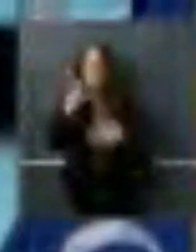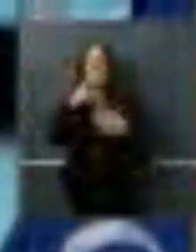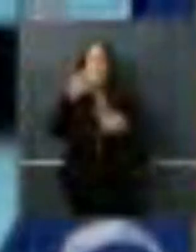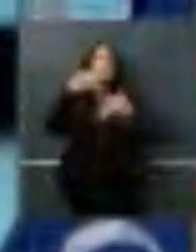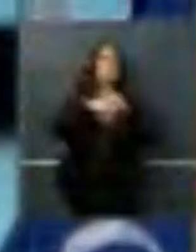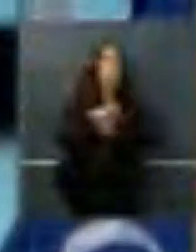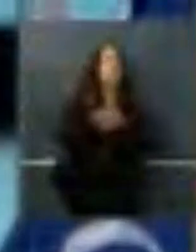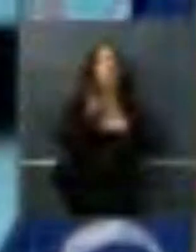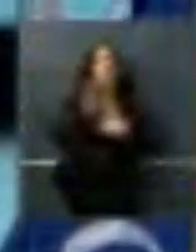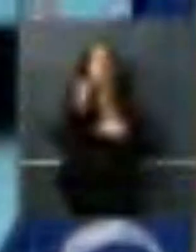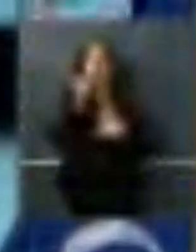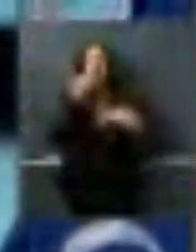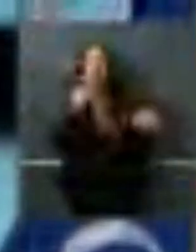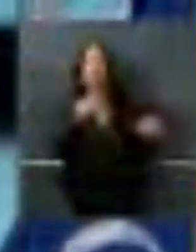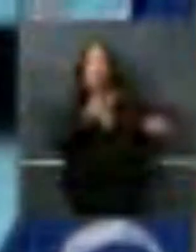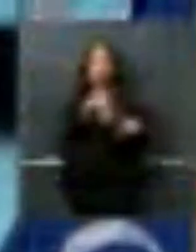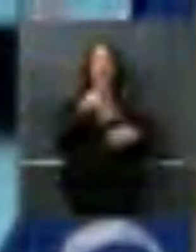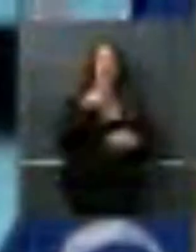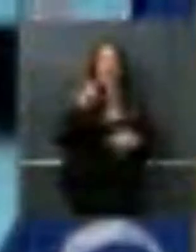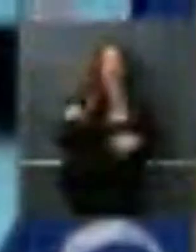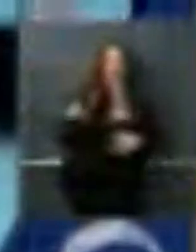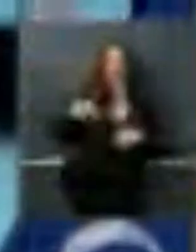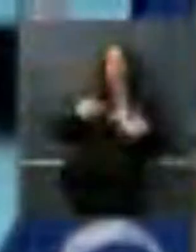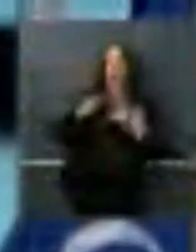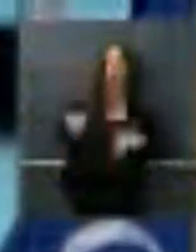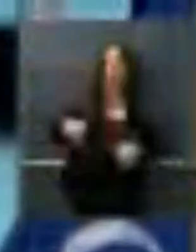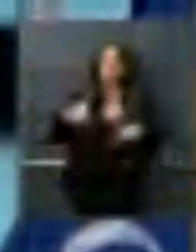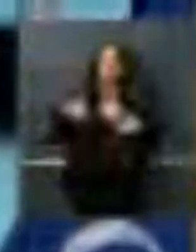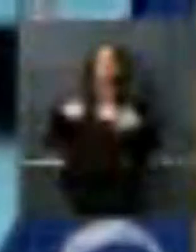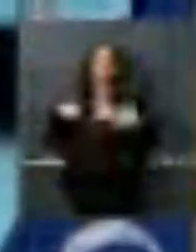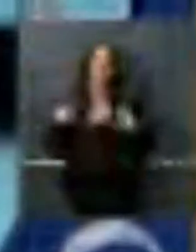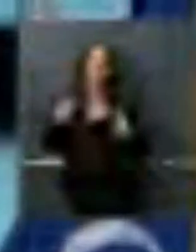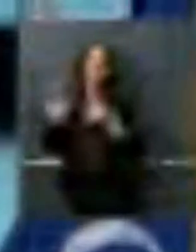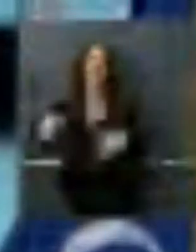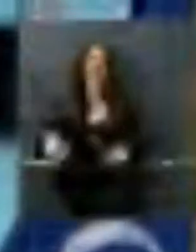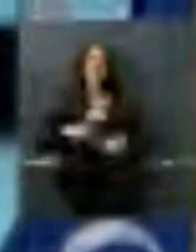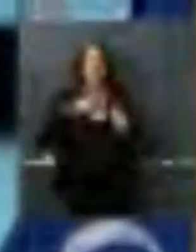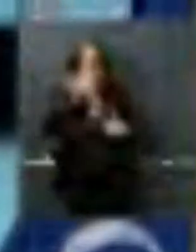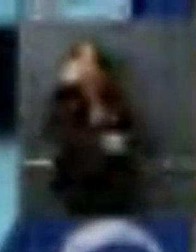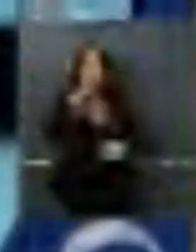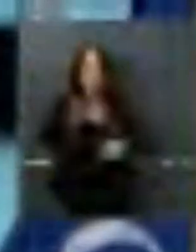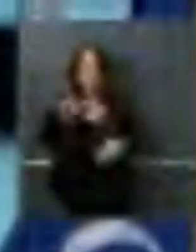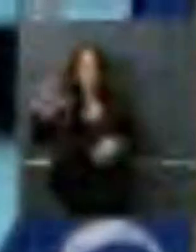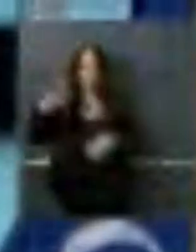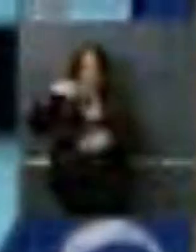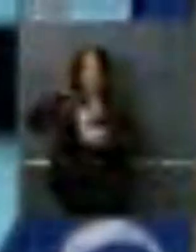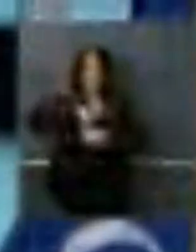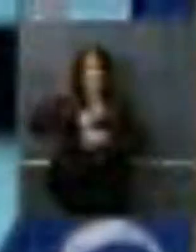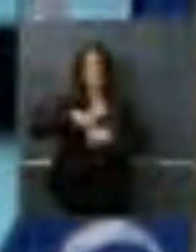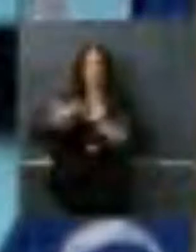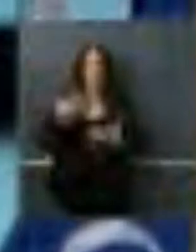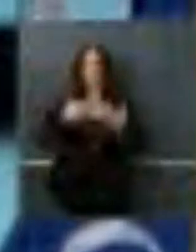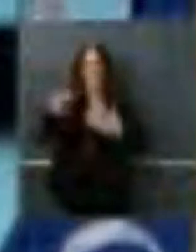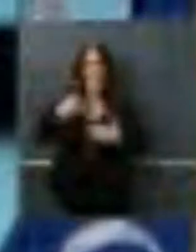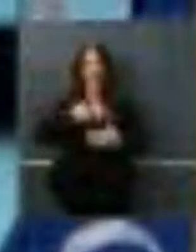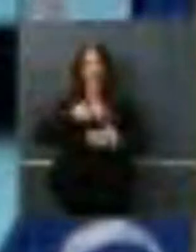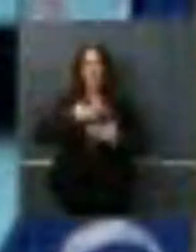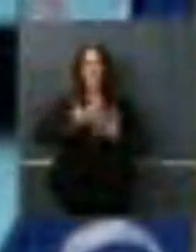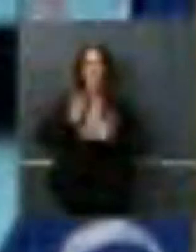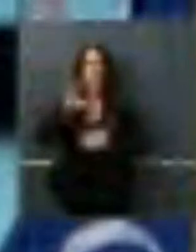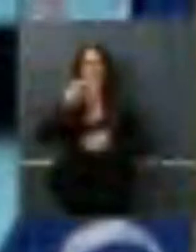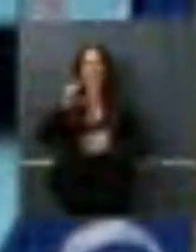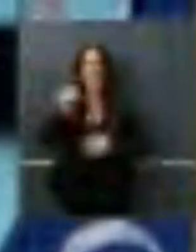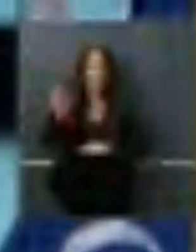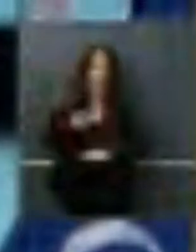but may have just gone through a significant chemotherapy or some other issue that you may not